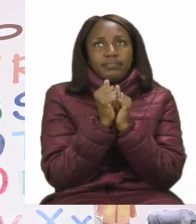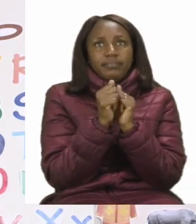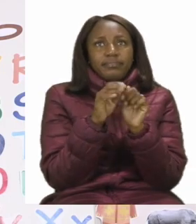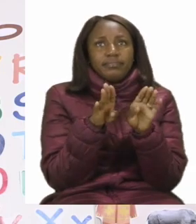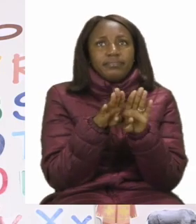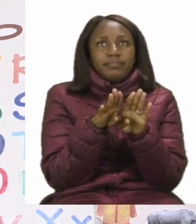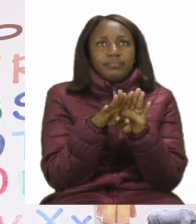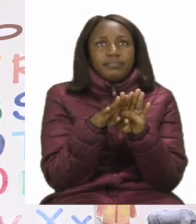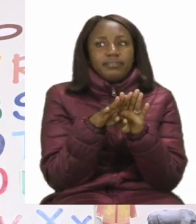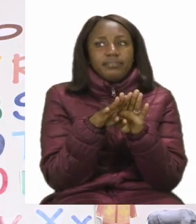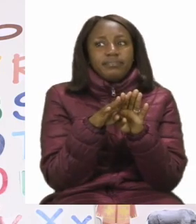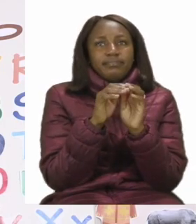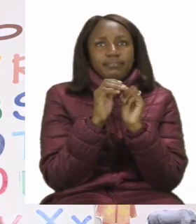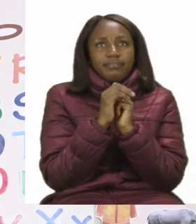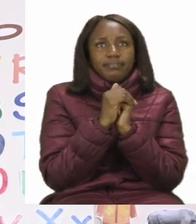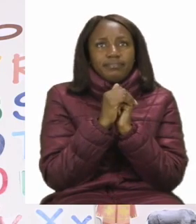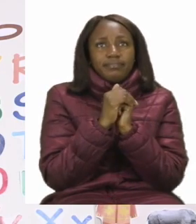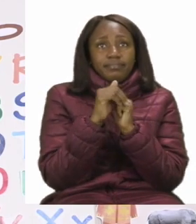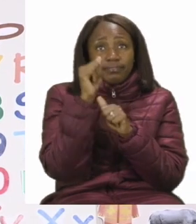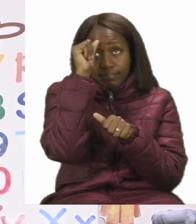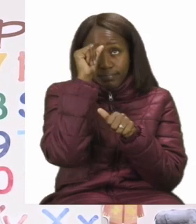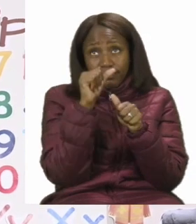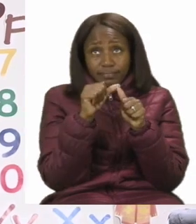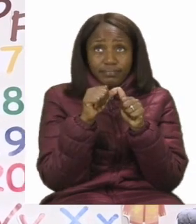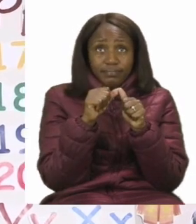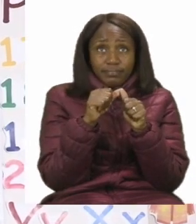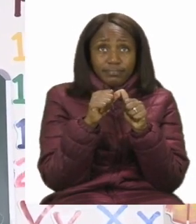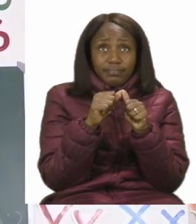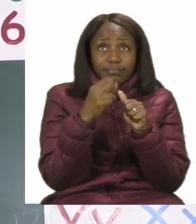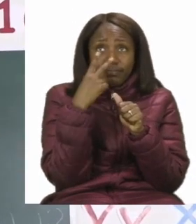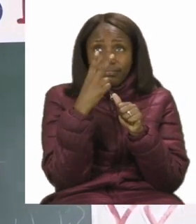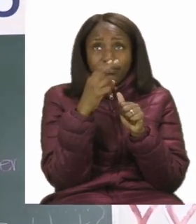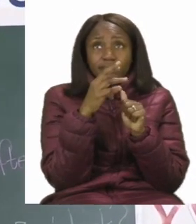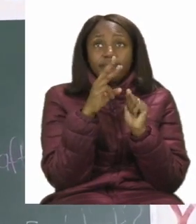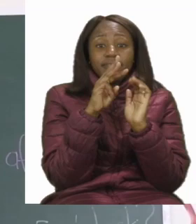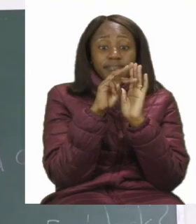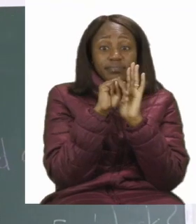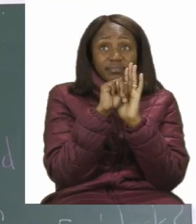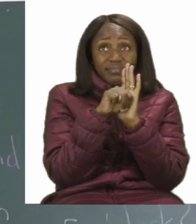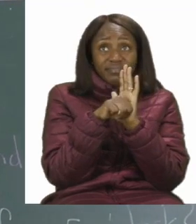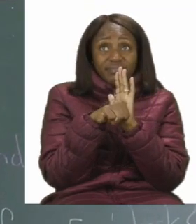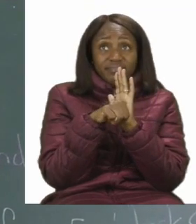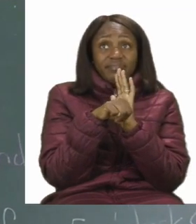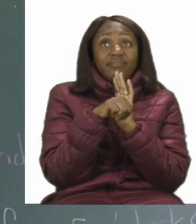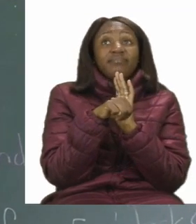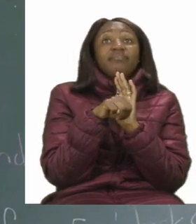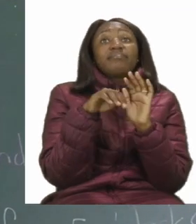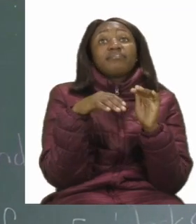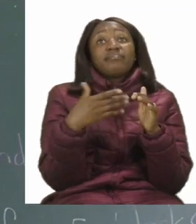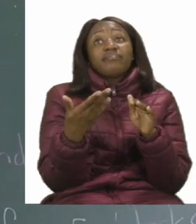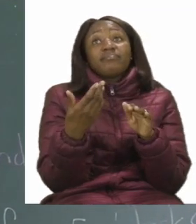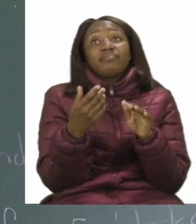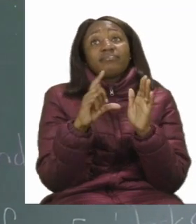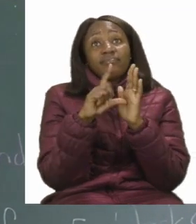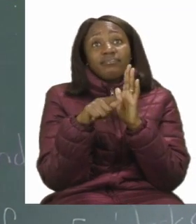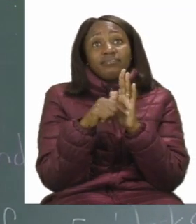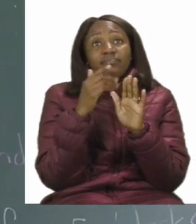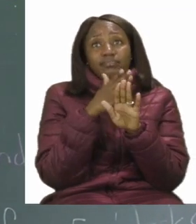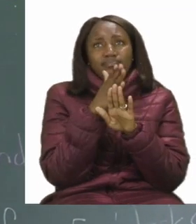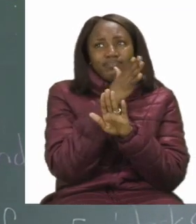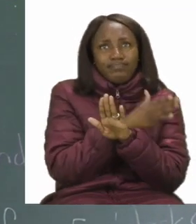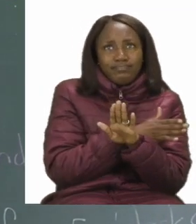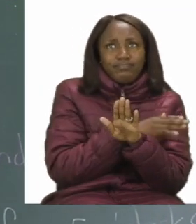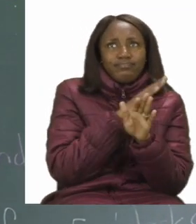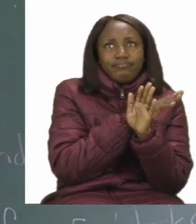Okay, so remember we said we are going to look at minutes or hours before and